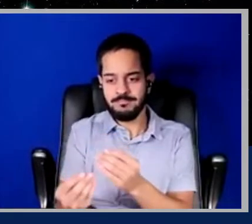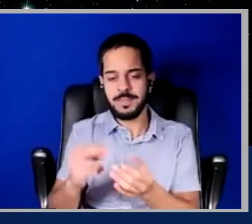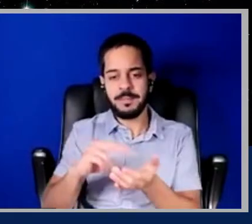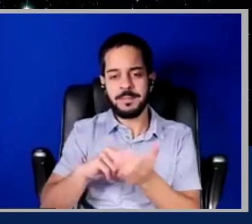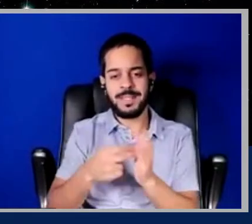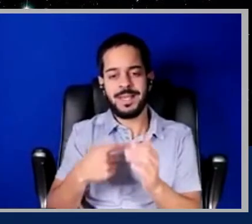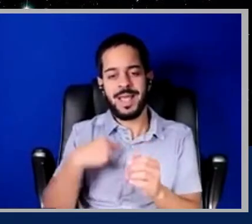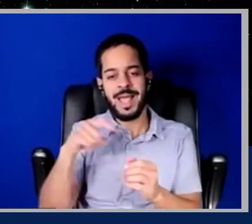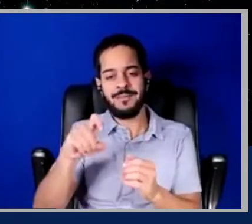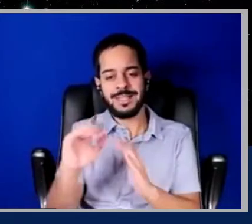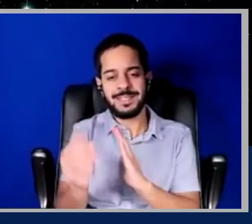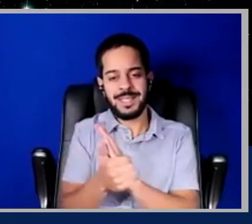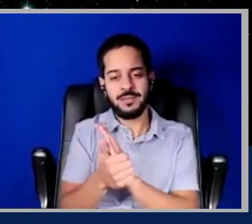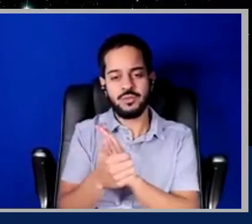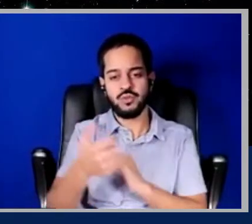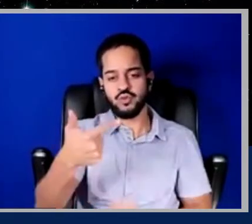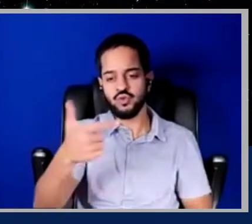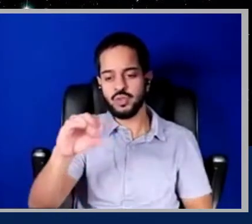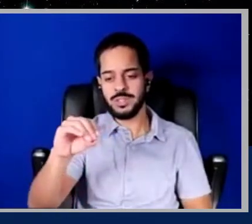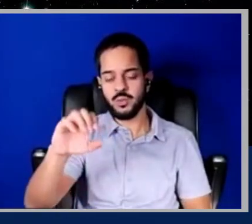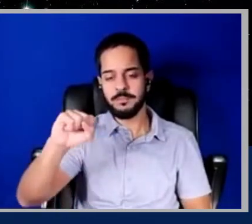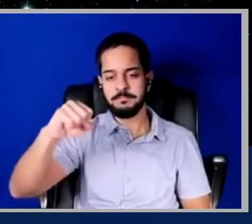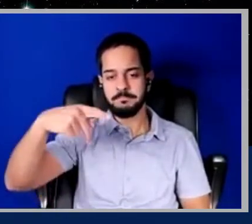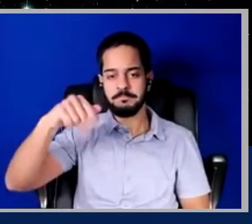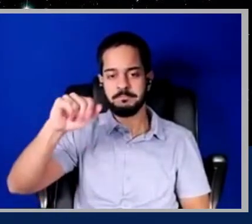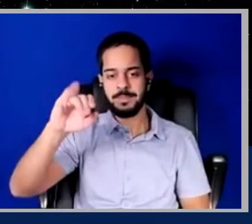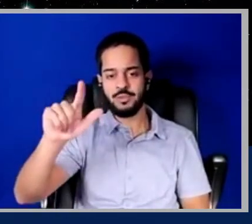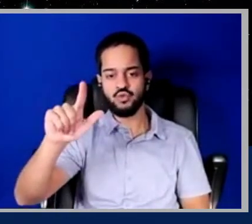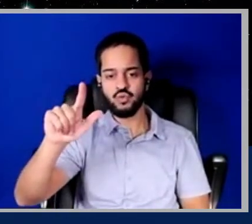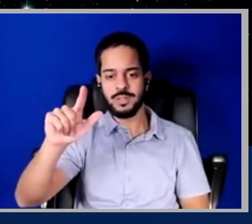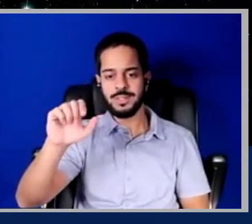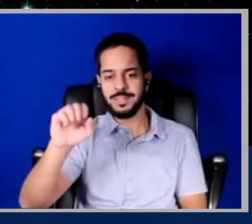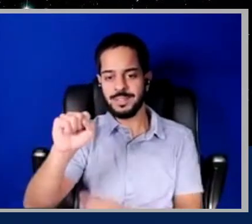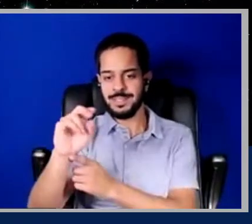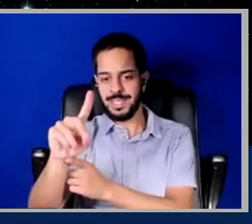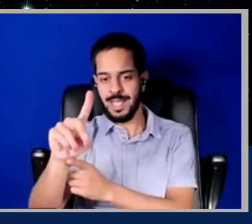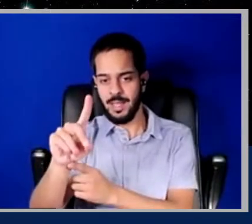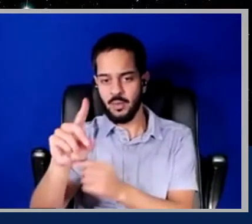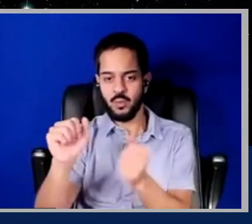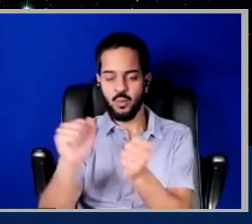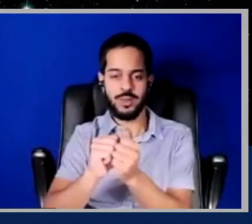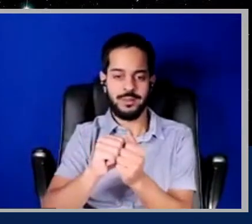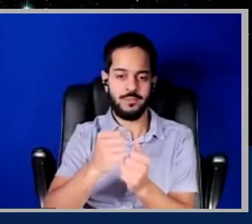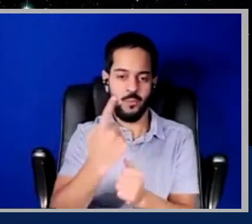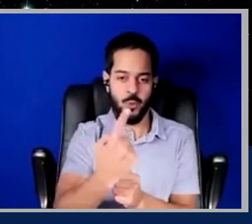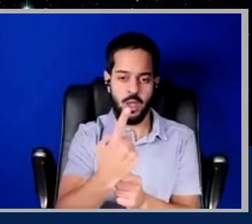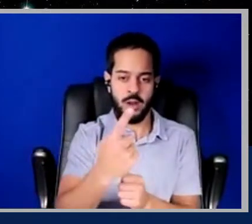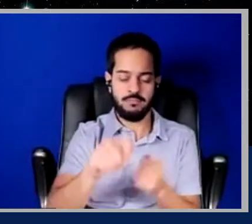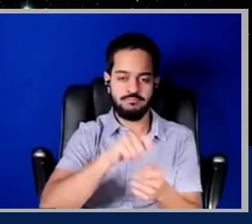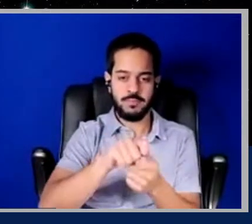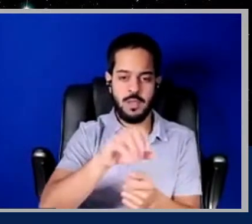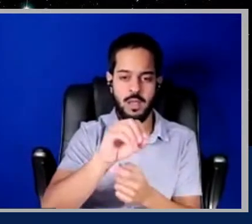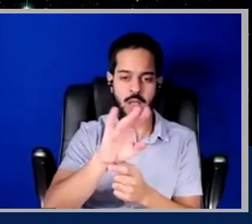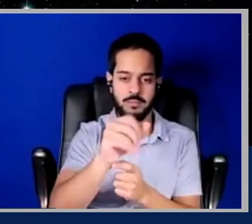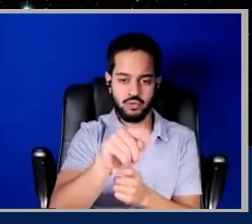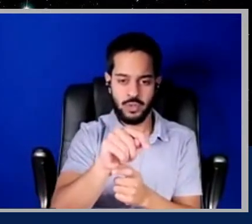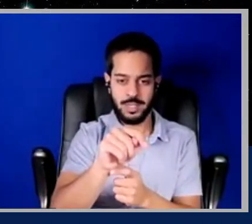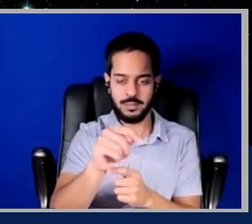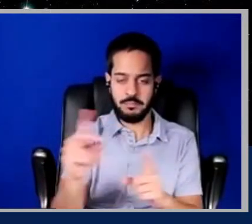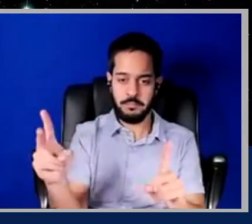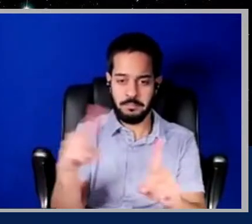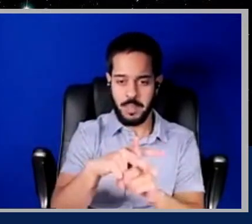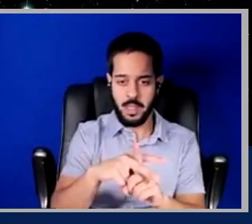attaching simply a geospatial sound to this object. In this case, it was Cassiopeia A. So that if you're in the virtual